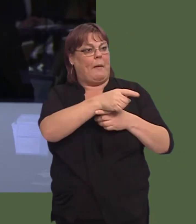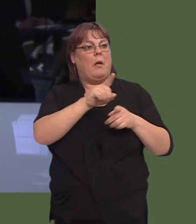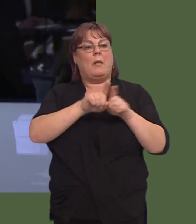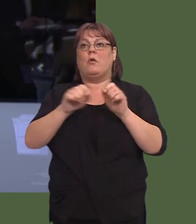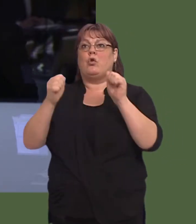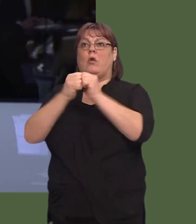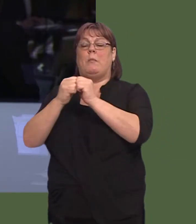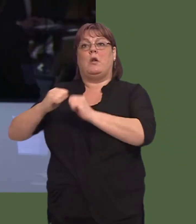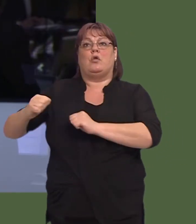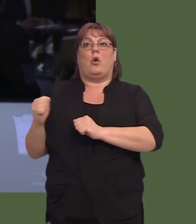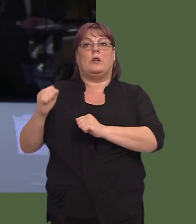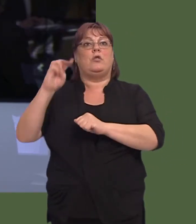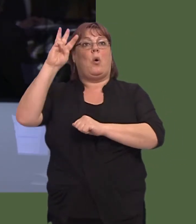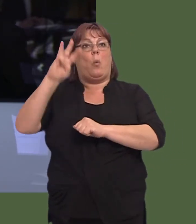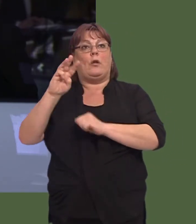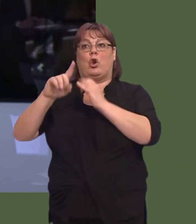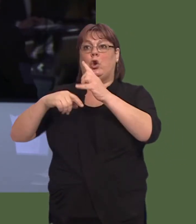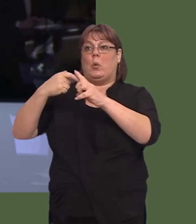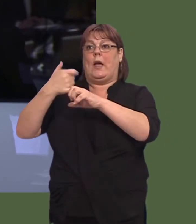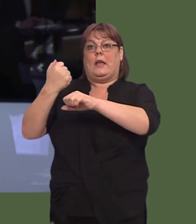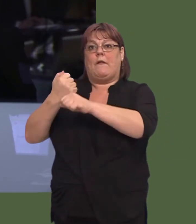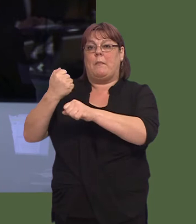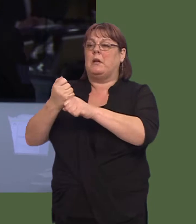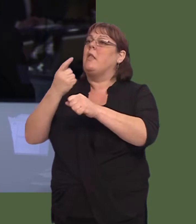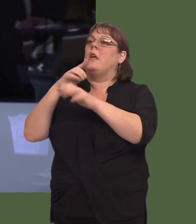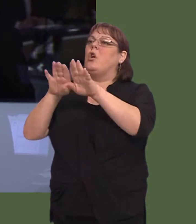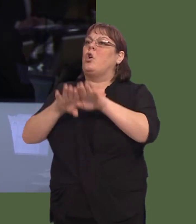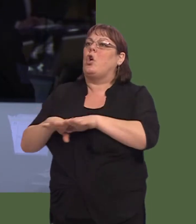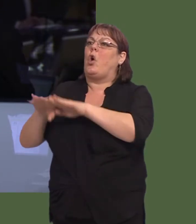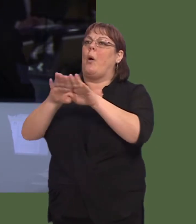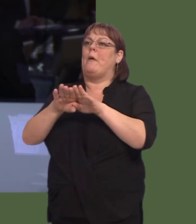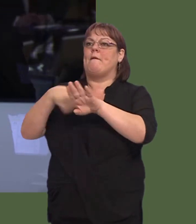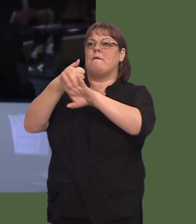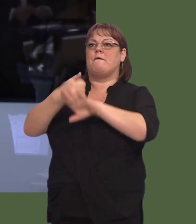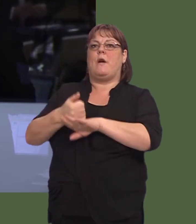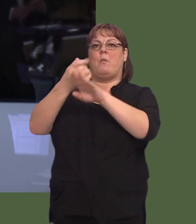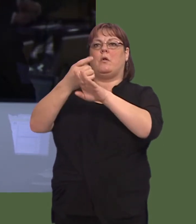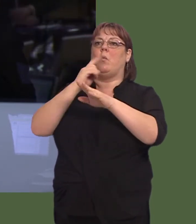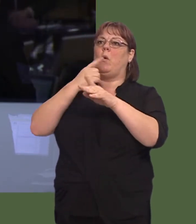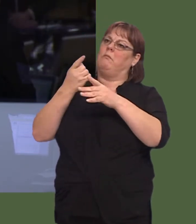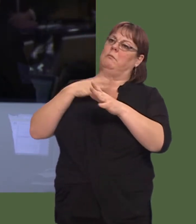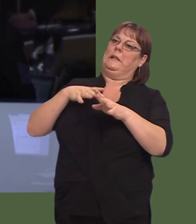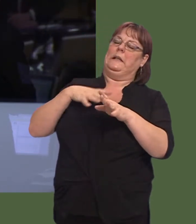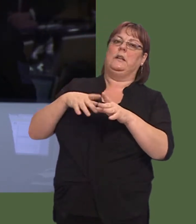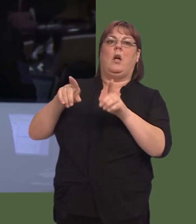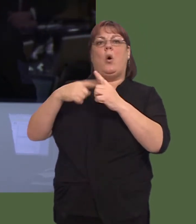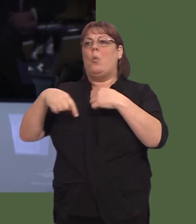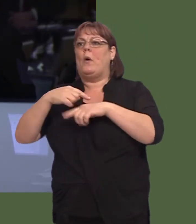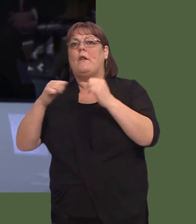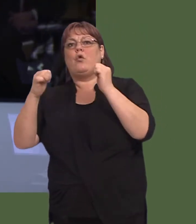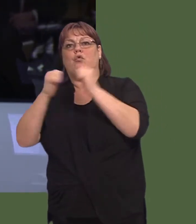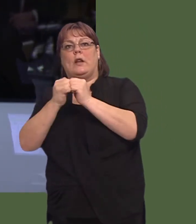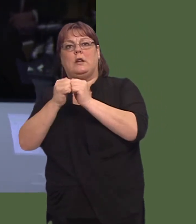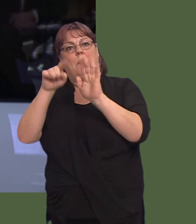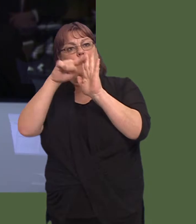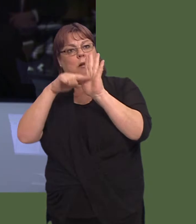the Scottish, Welsh and UK governments that common frameworks will be necessary in some areas, and we've together agreed a set of principles that